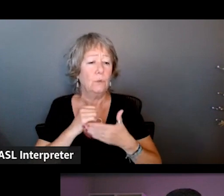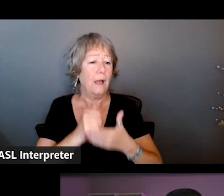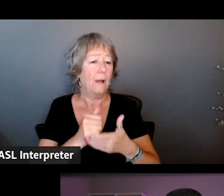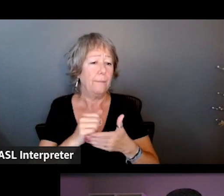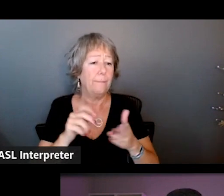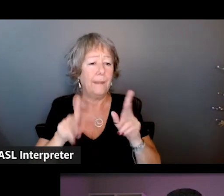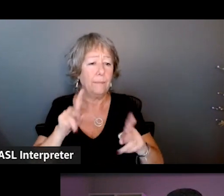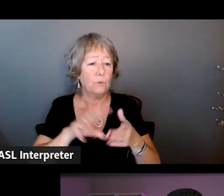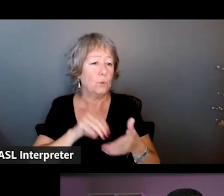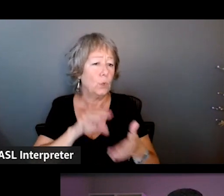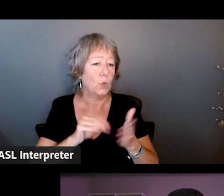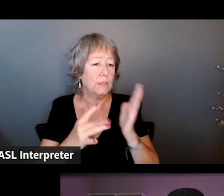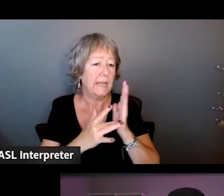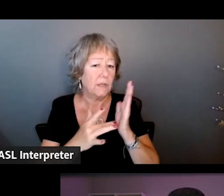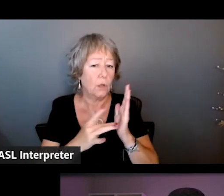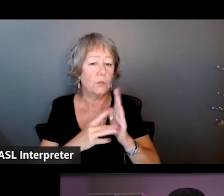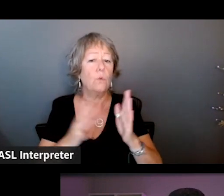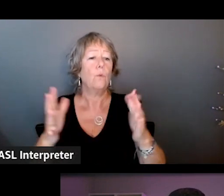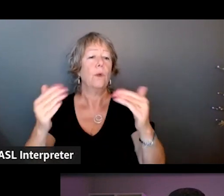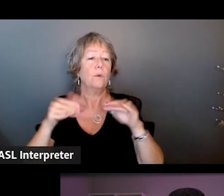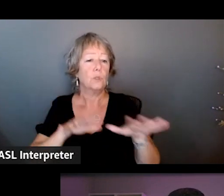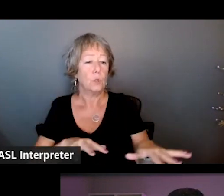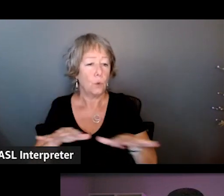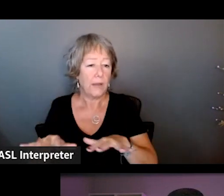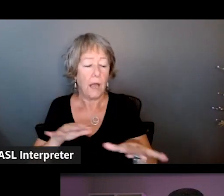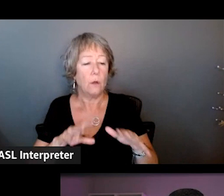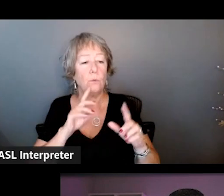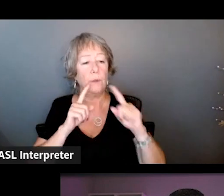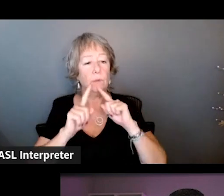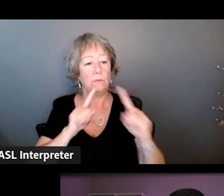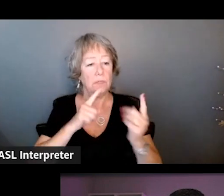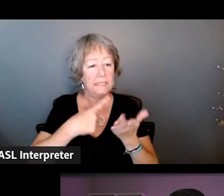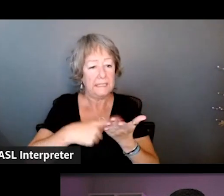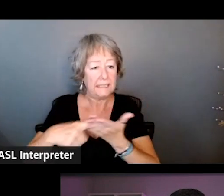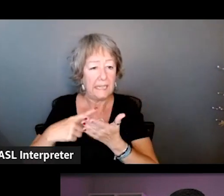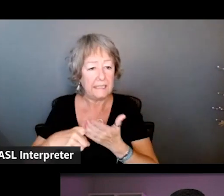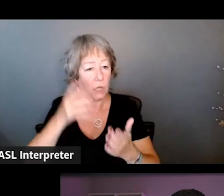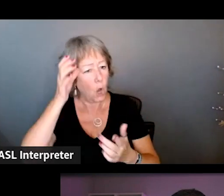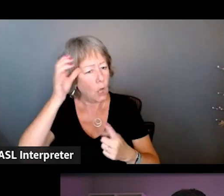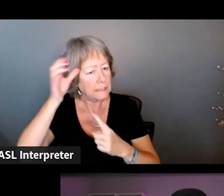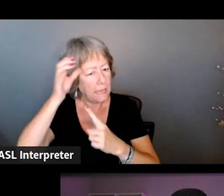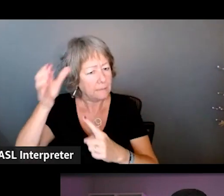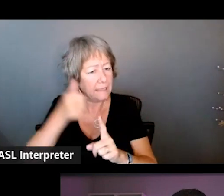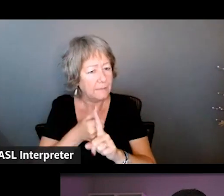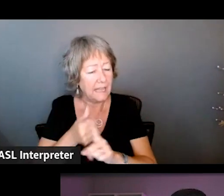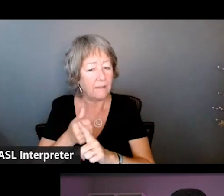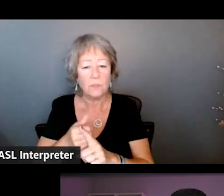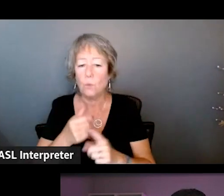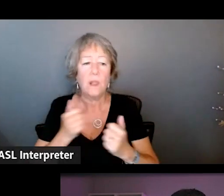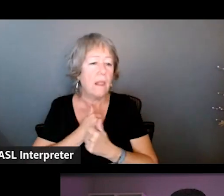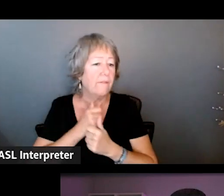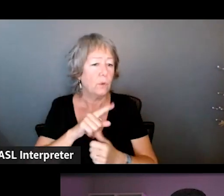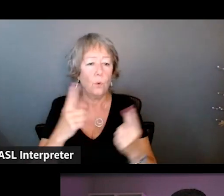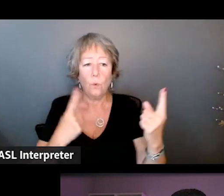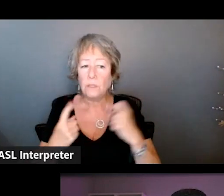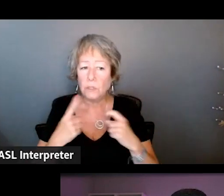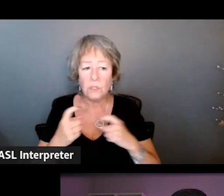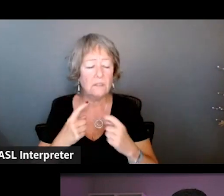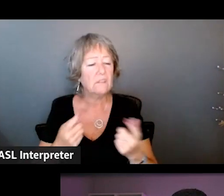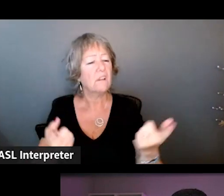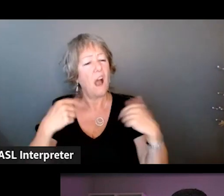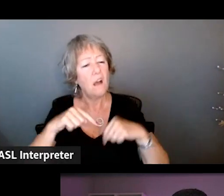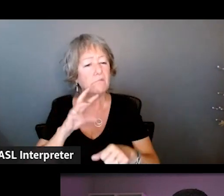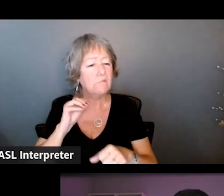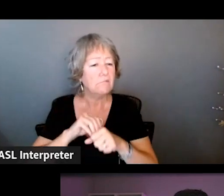So the whole mission is we'll slow it down. We'll talk through concepts. We love your questions. Come hang out with us and we'll get you all up to